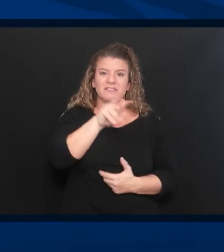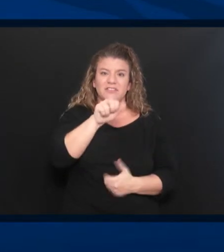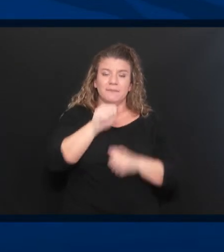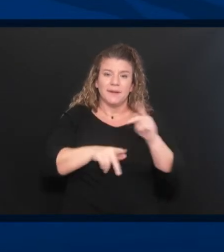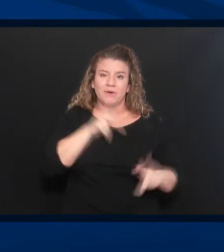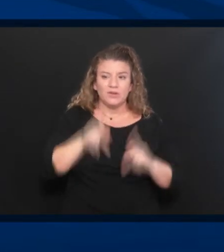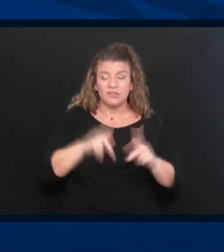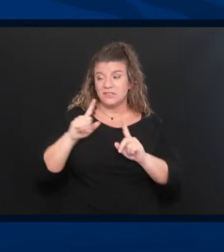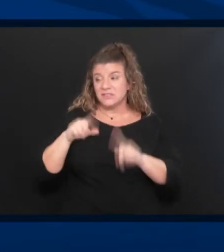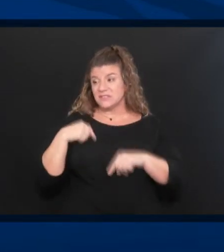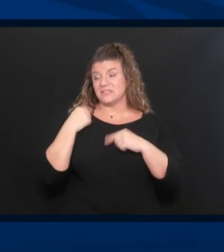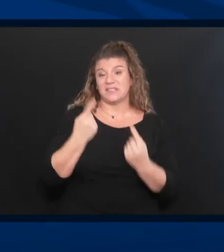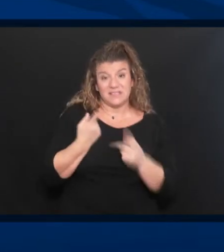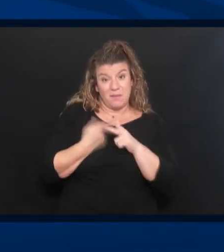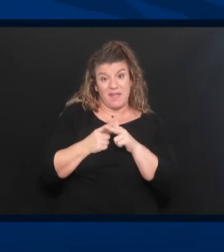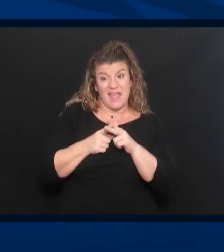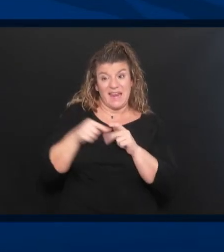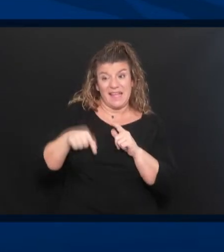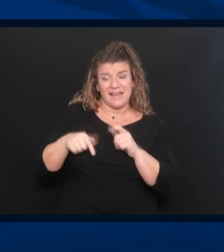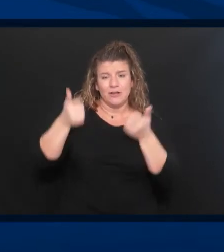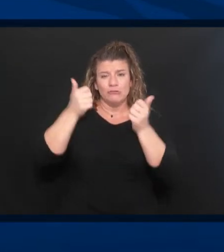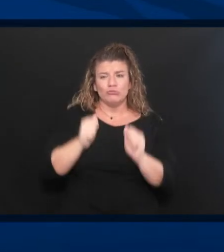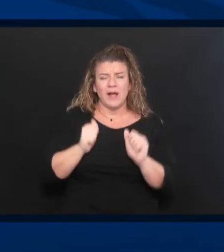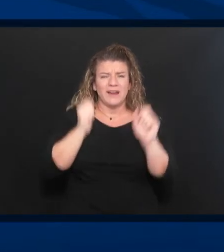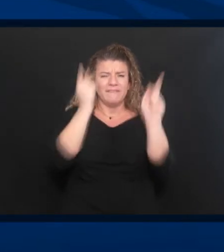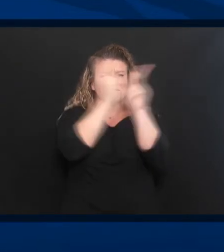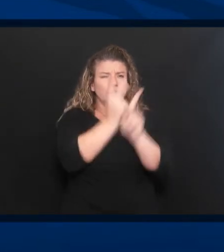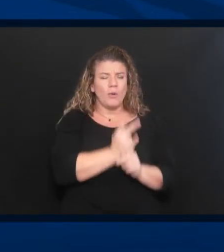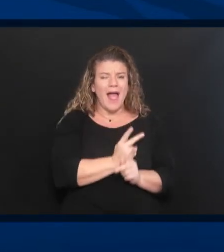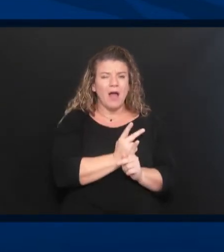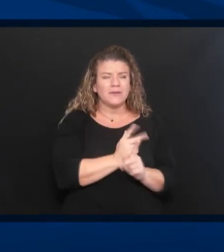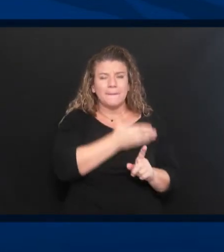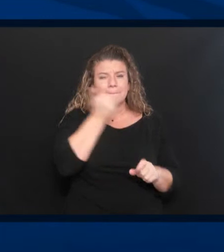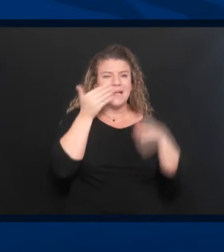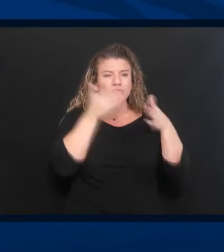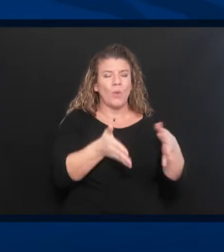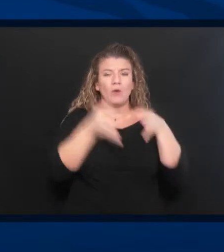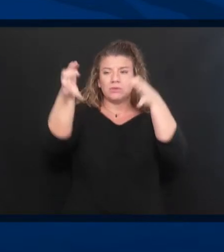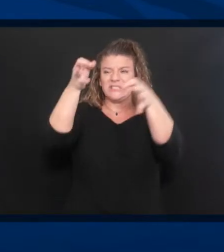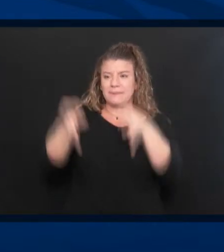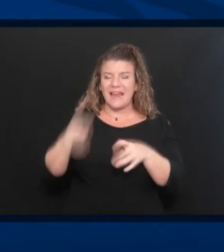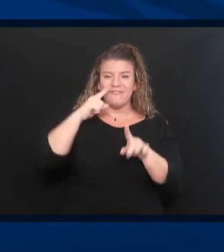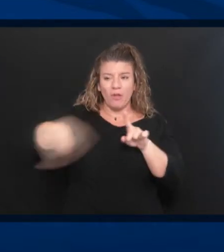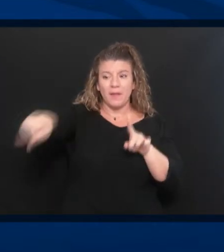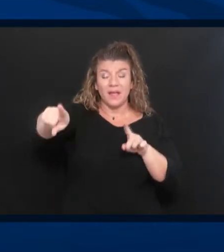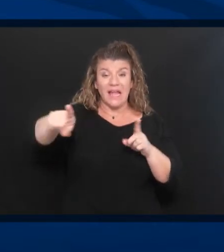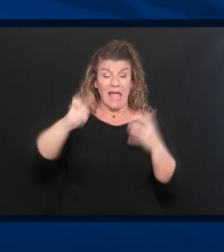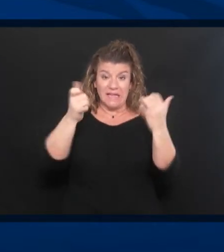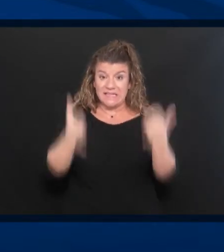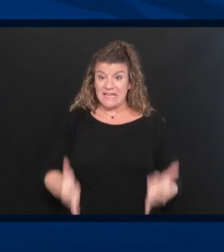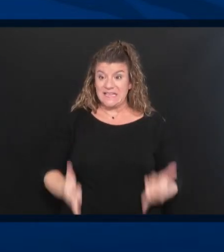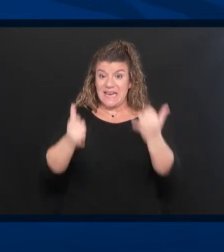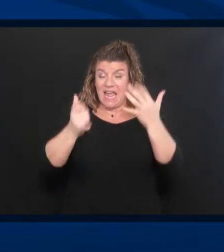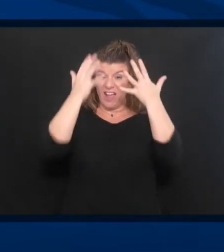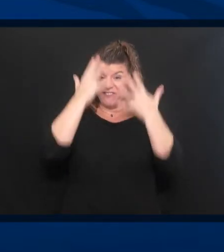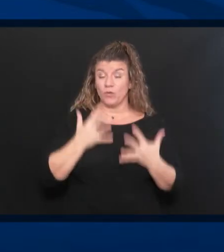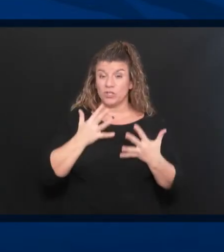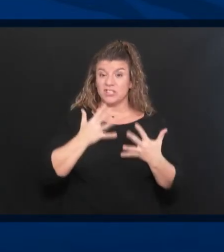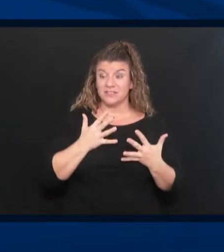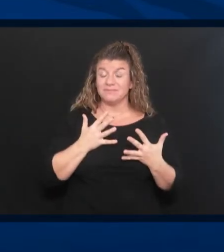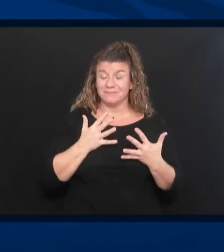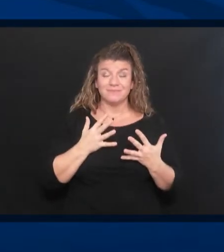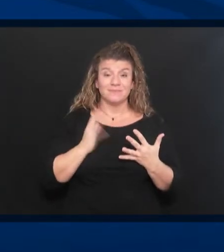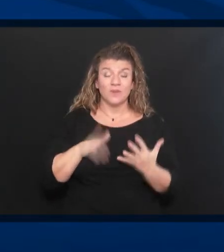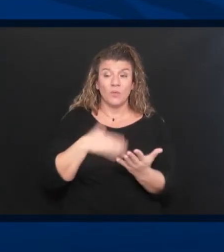since the beginning of the pandemic, and trying to put it into context for people. And today, unfortunately, we have reached a